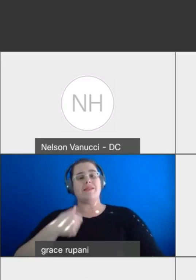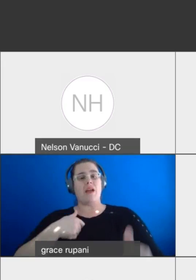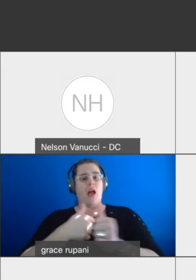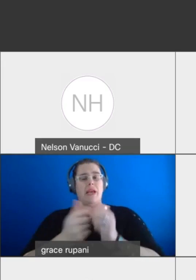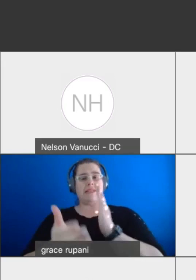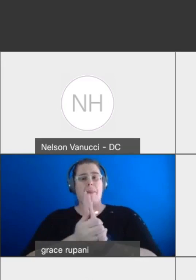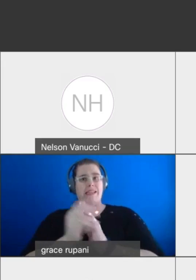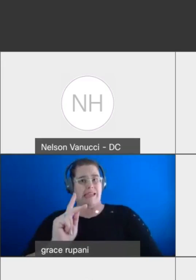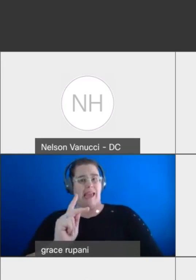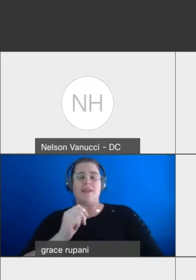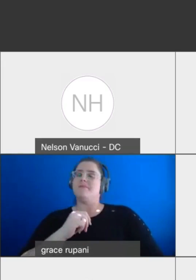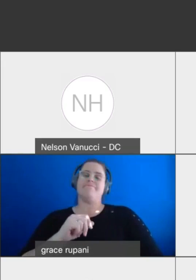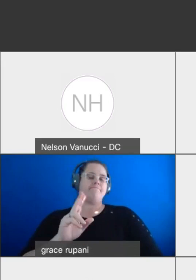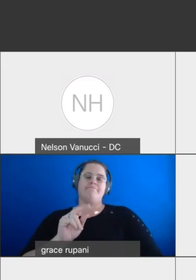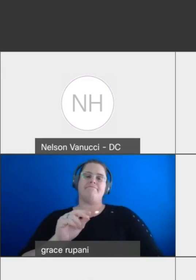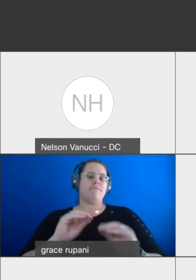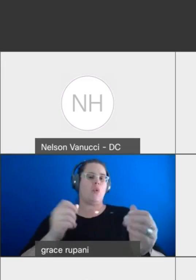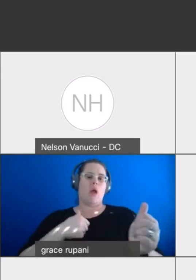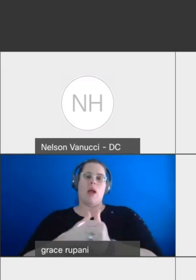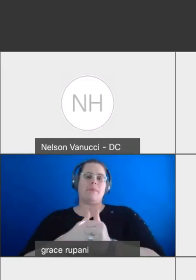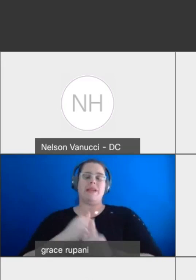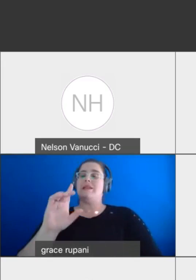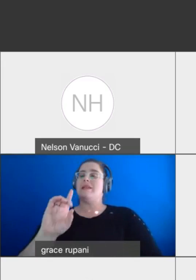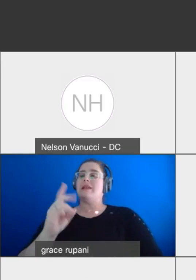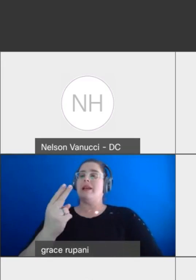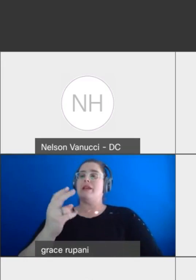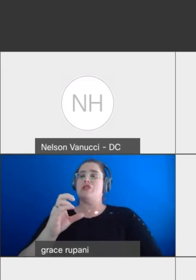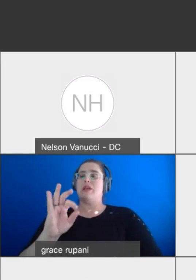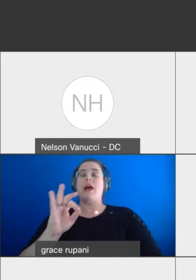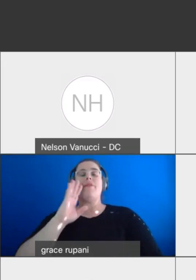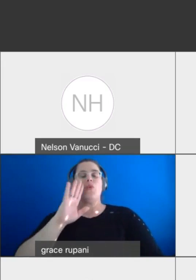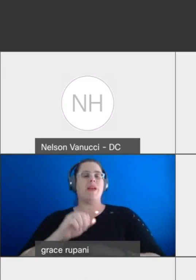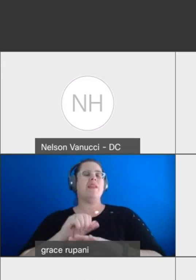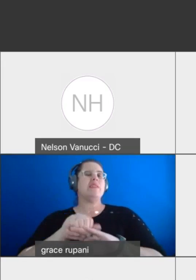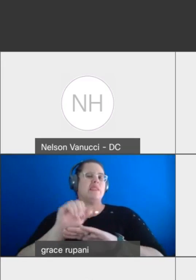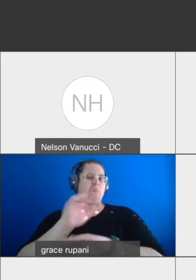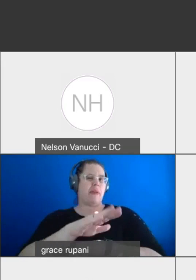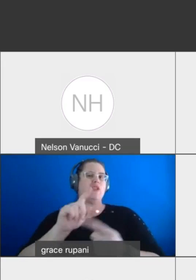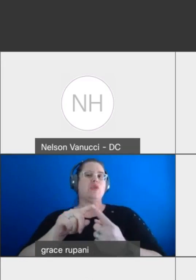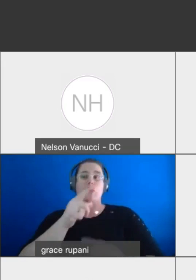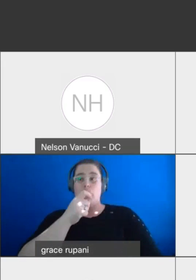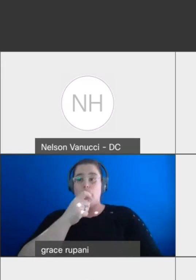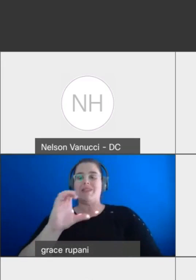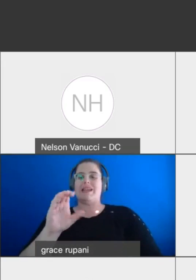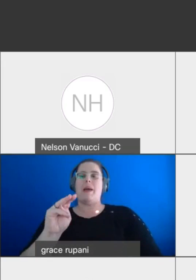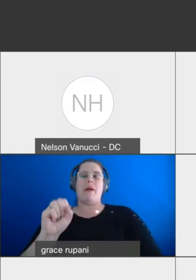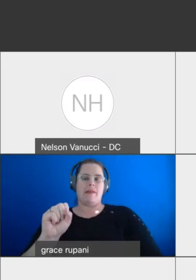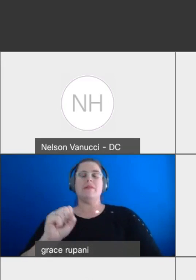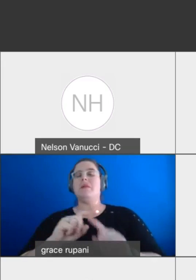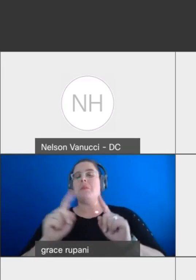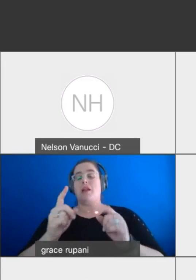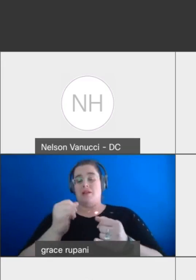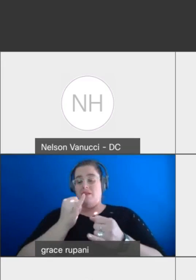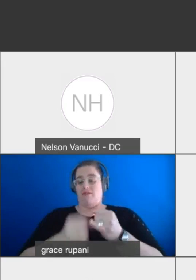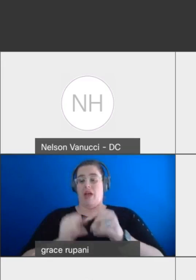DHCF will be submitting the Appendix K to CMS, but I have not seen the final that they